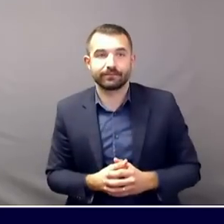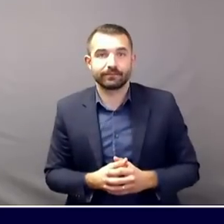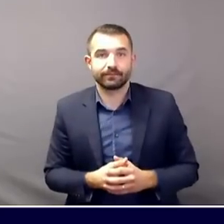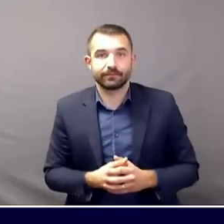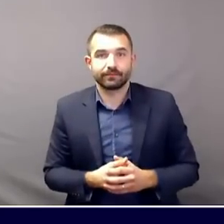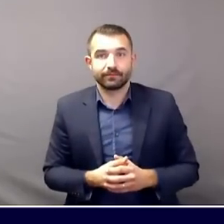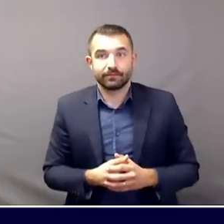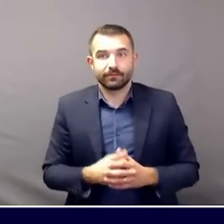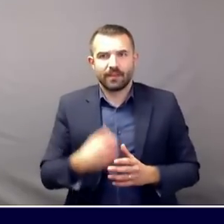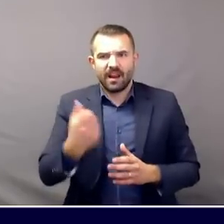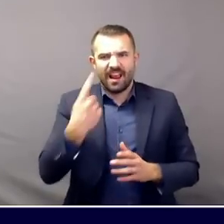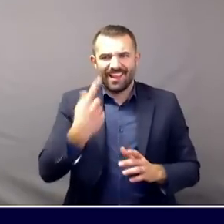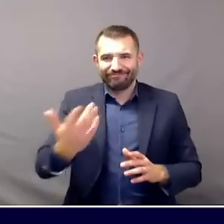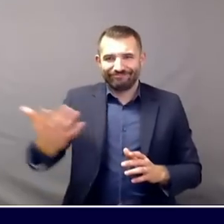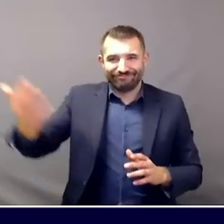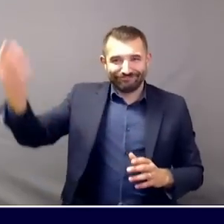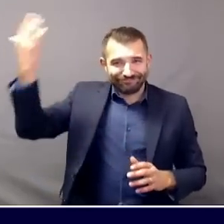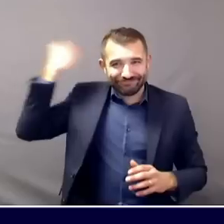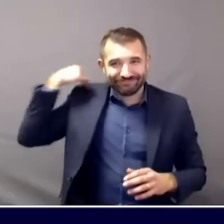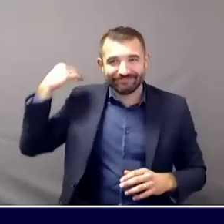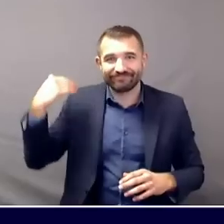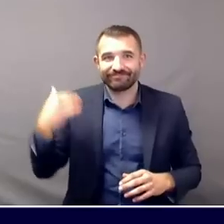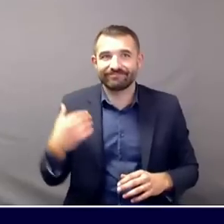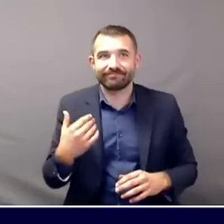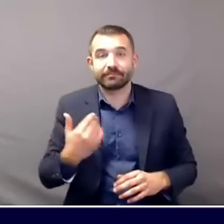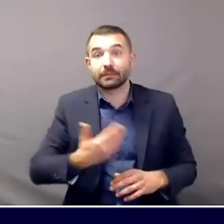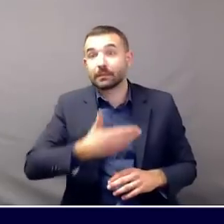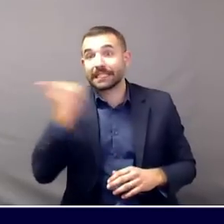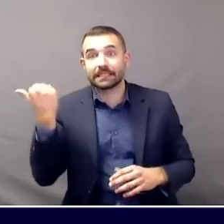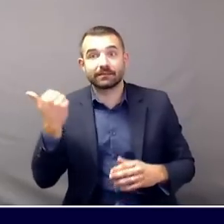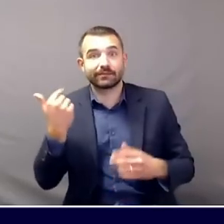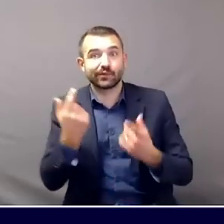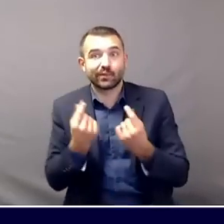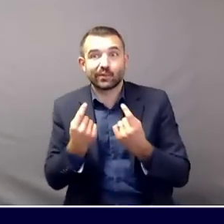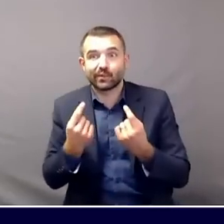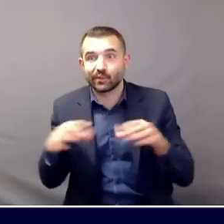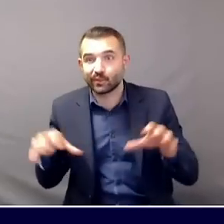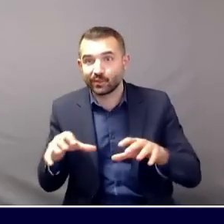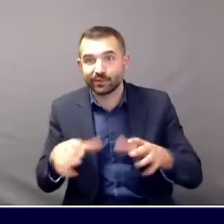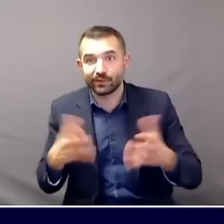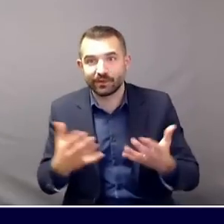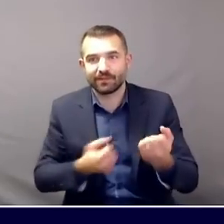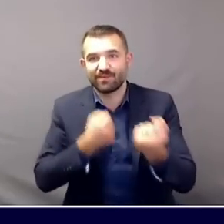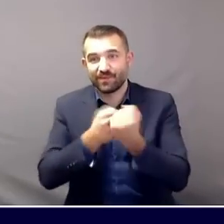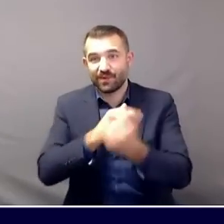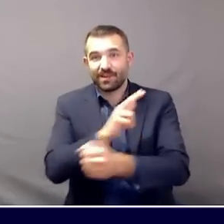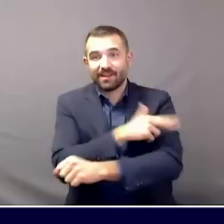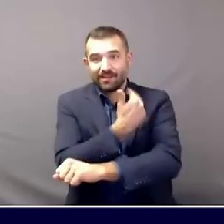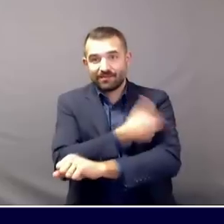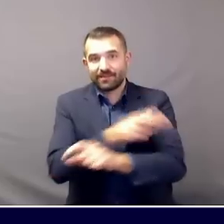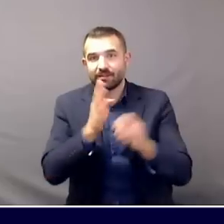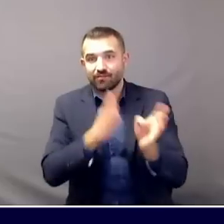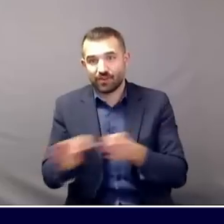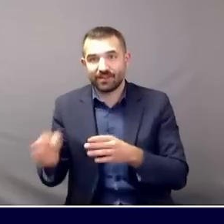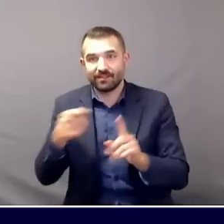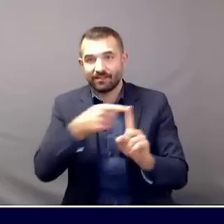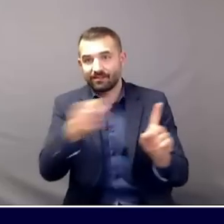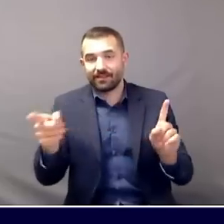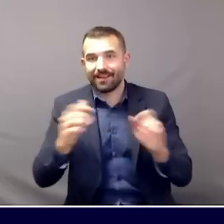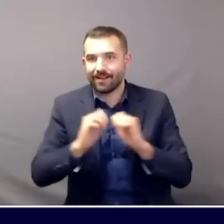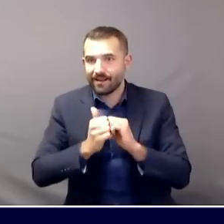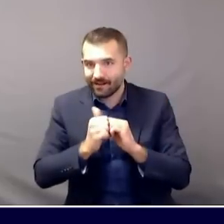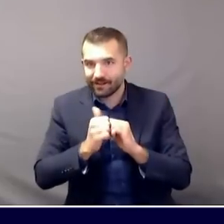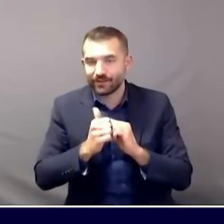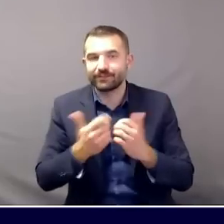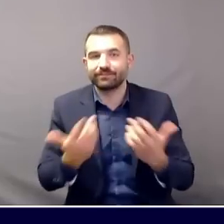best ways we can prepare our hospitals and support our hospitals is to keep it safe for kids to be in childcare and